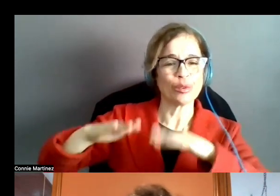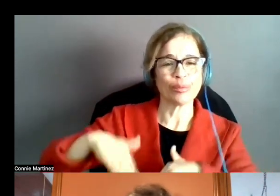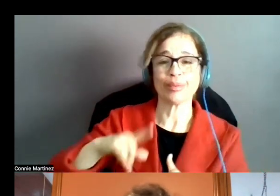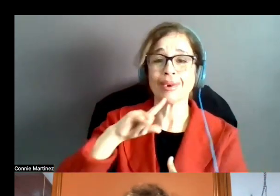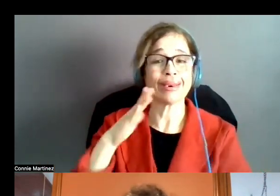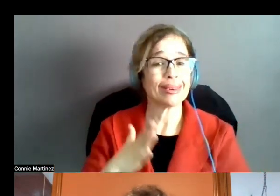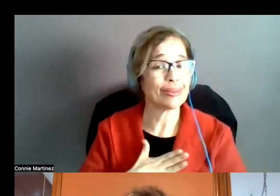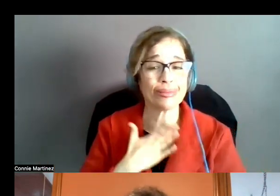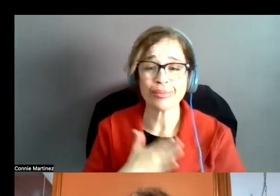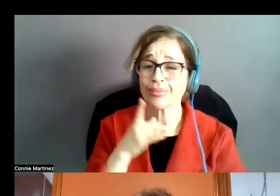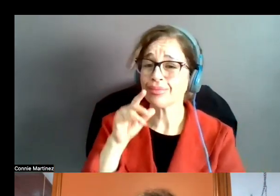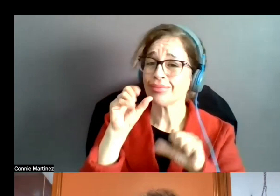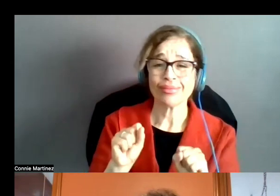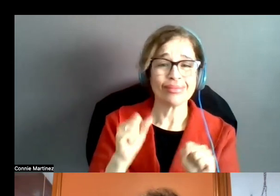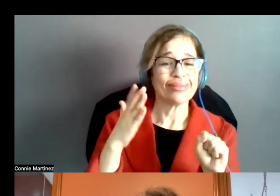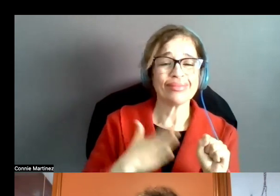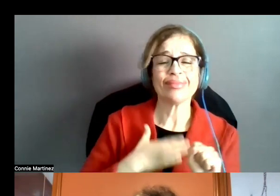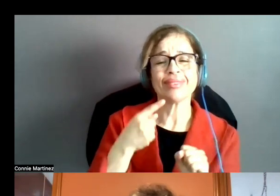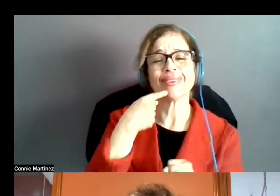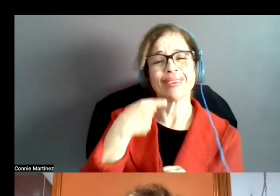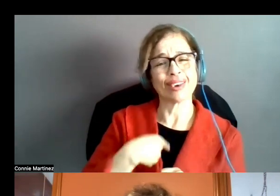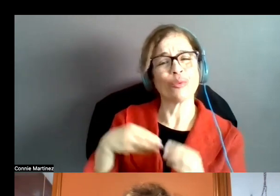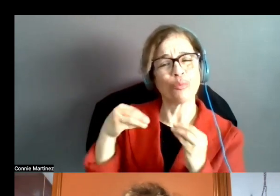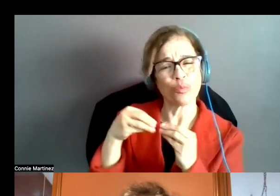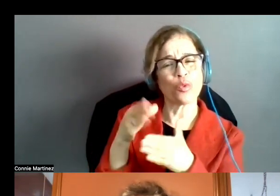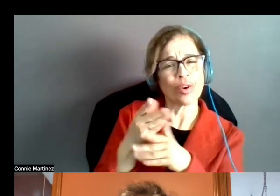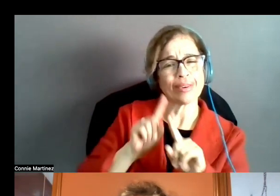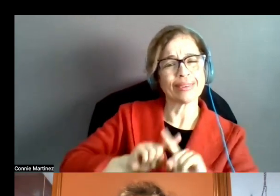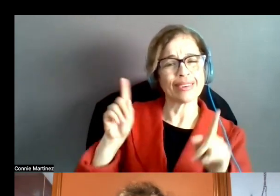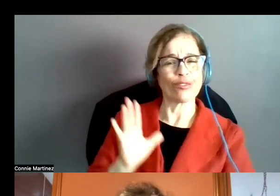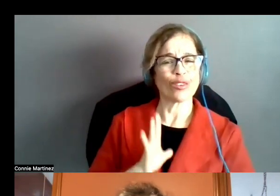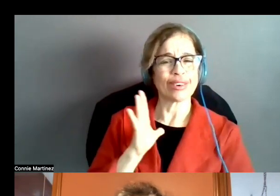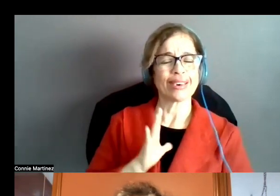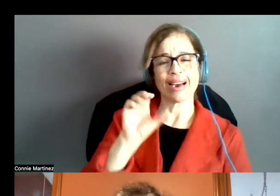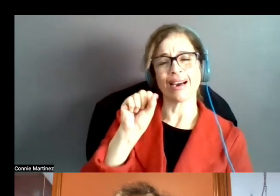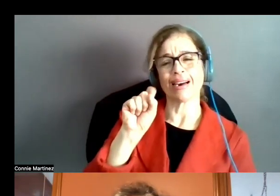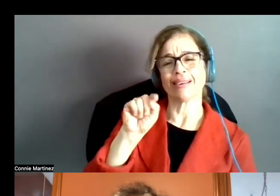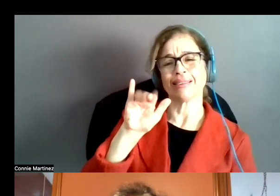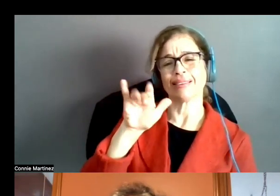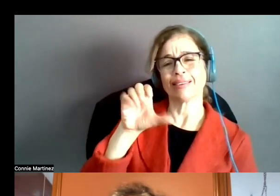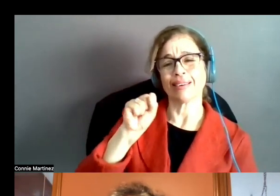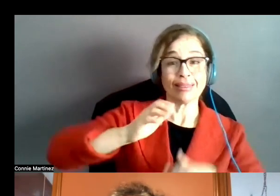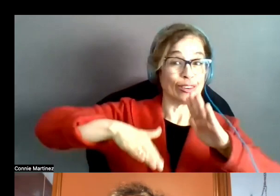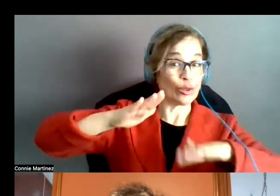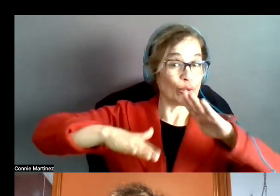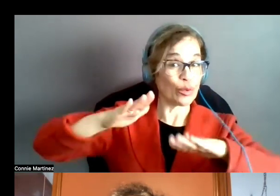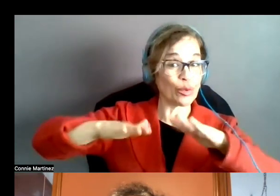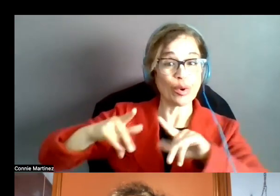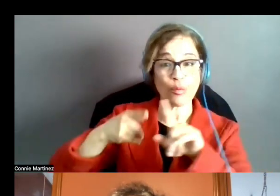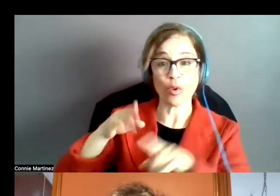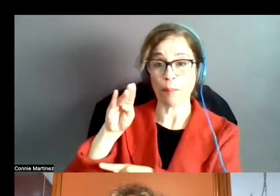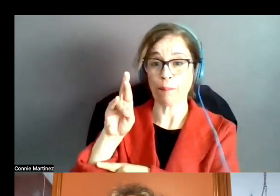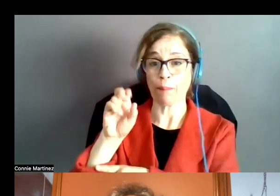glad that you were able to do that. So can you talk a little bit about the different styles of drumming? From